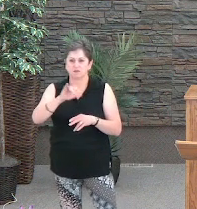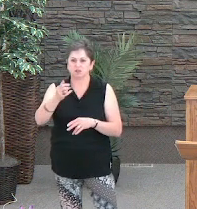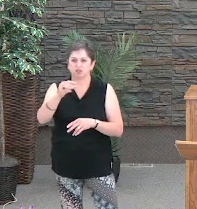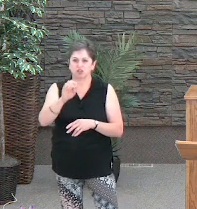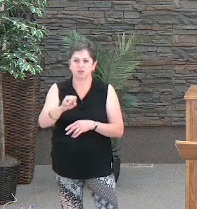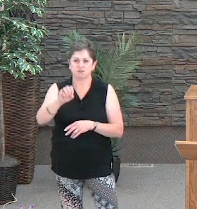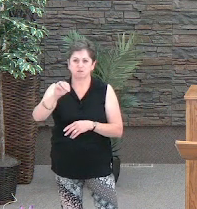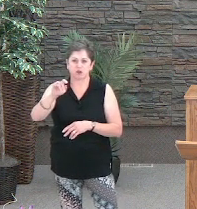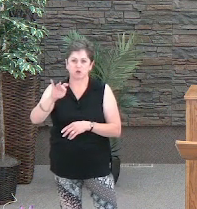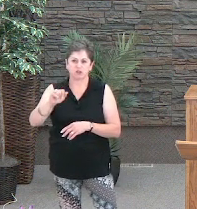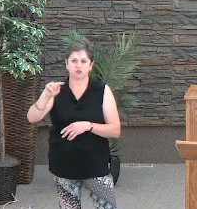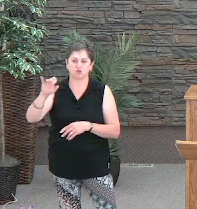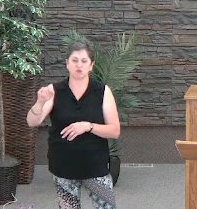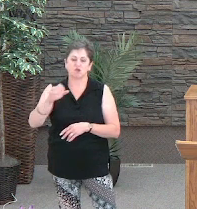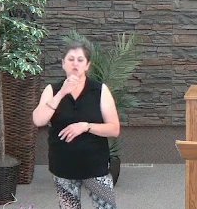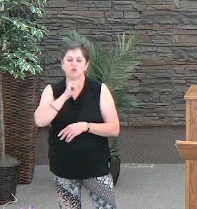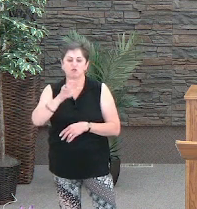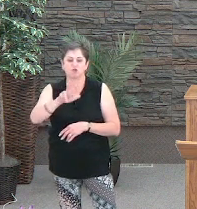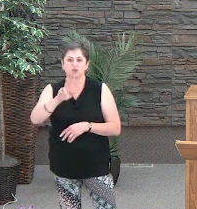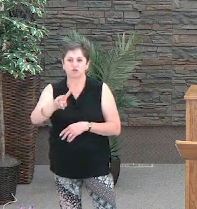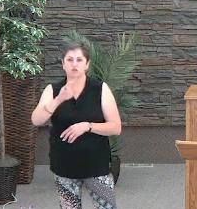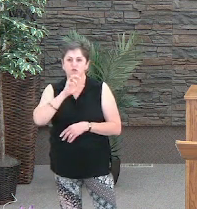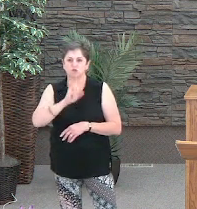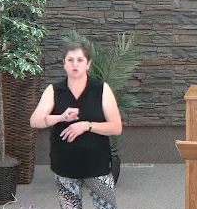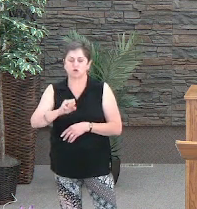a 32-year-old preacher,